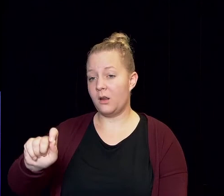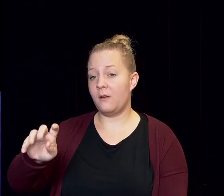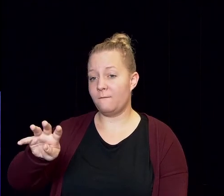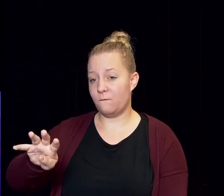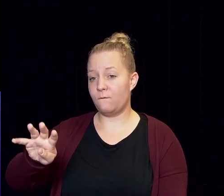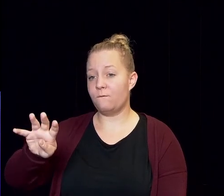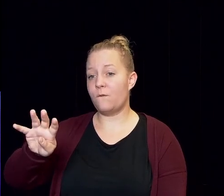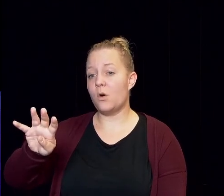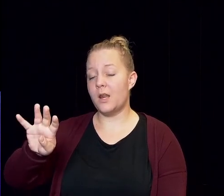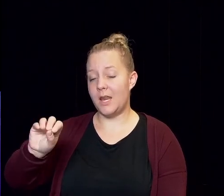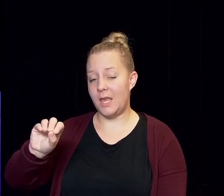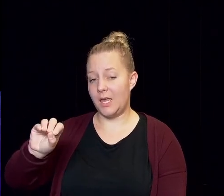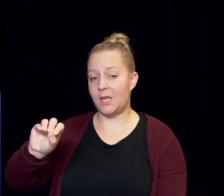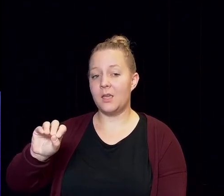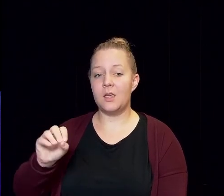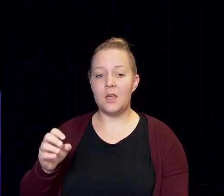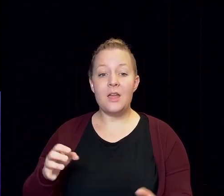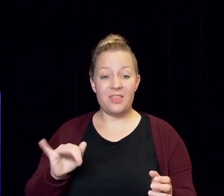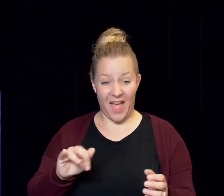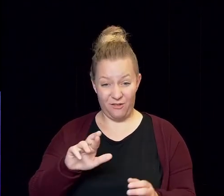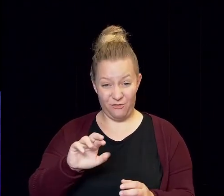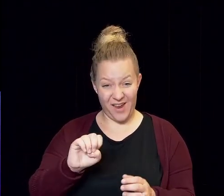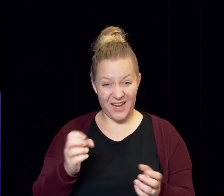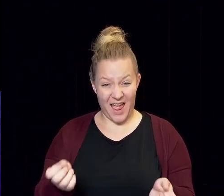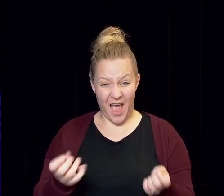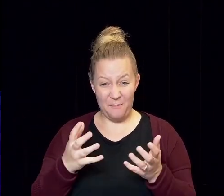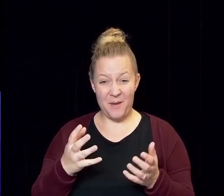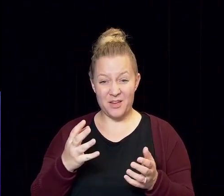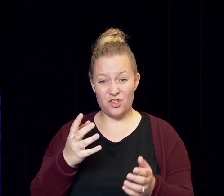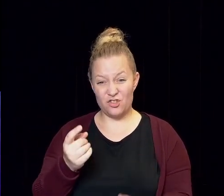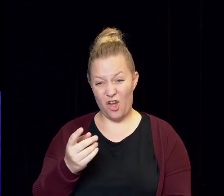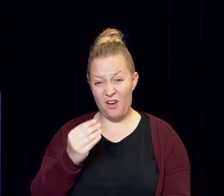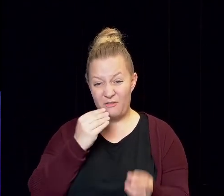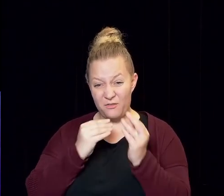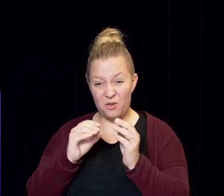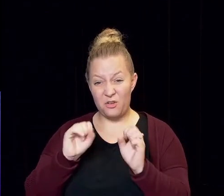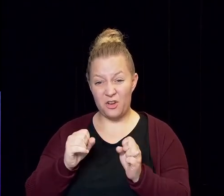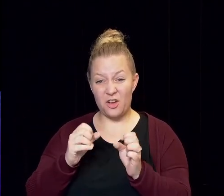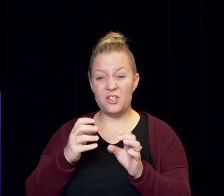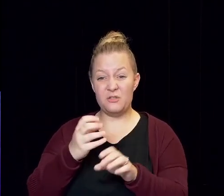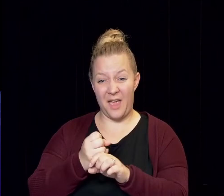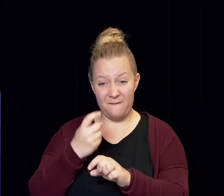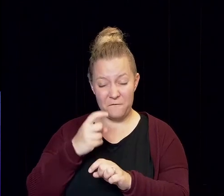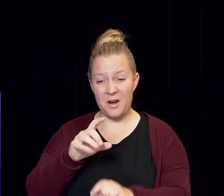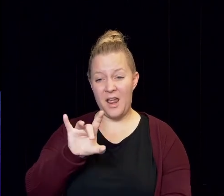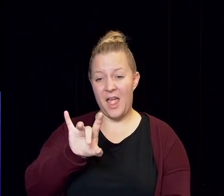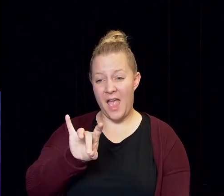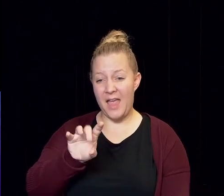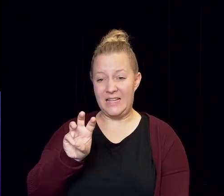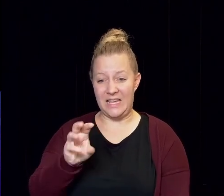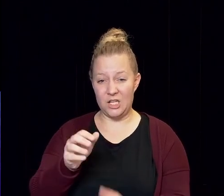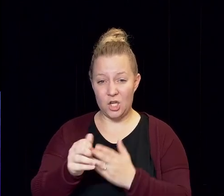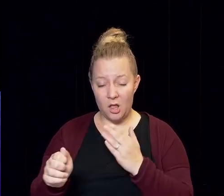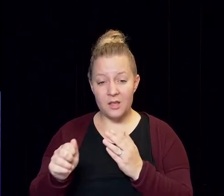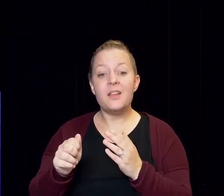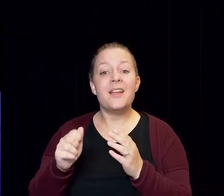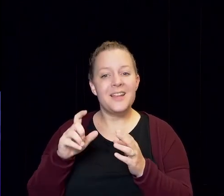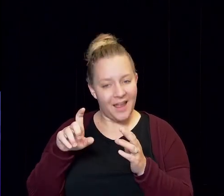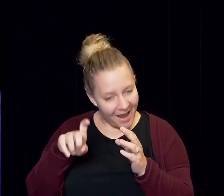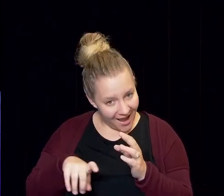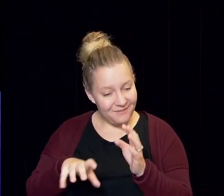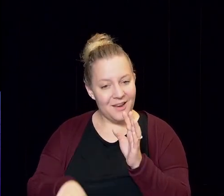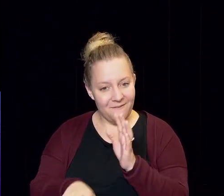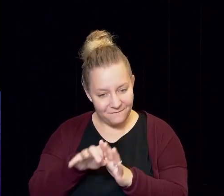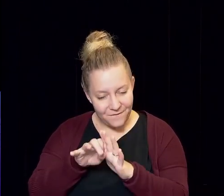many pounds of dog food could you get for $86? So in order to find 86, you got to find the 1. Therefore, dollars goes down